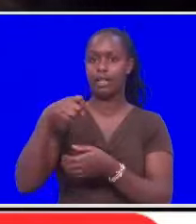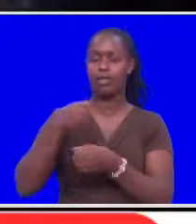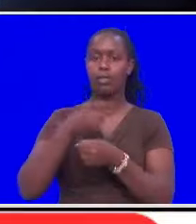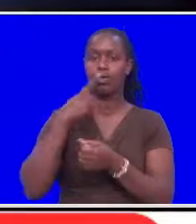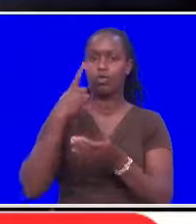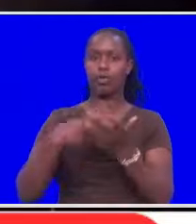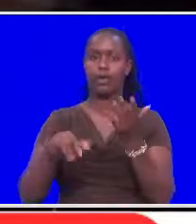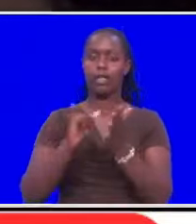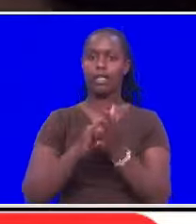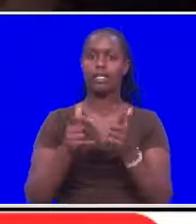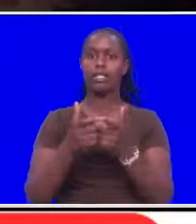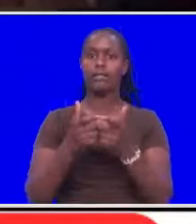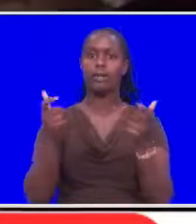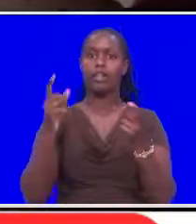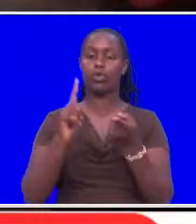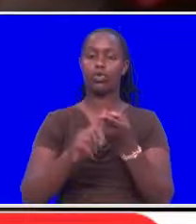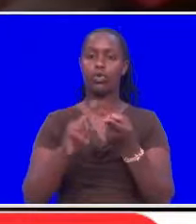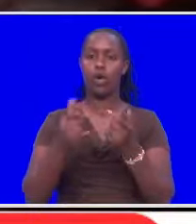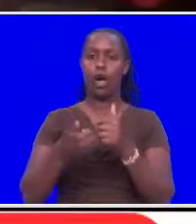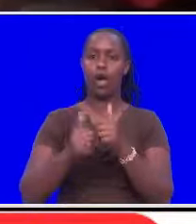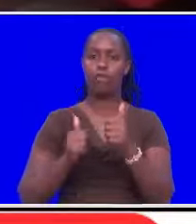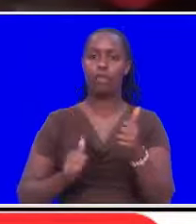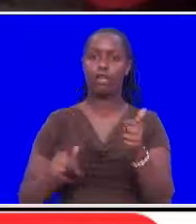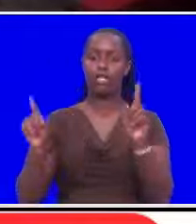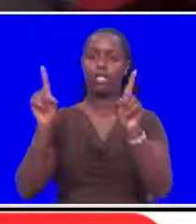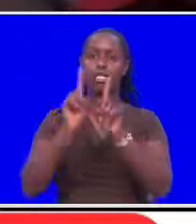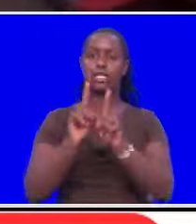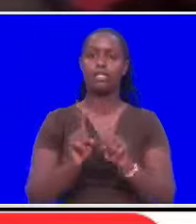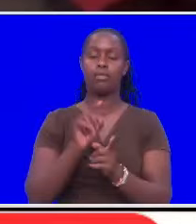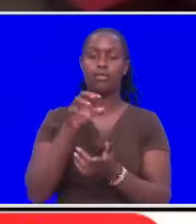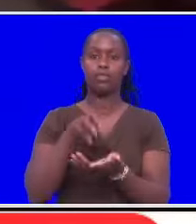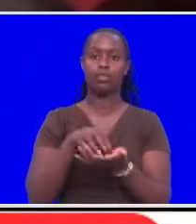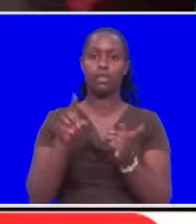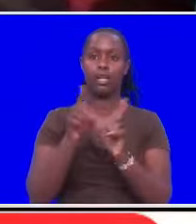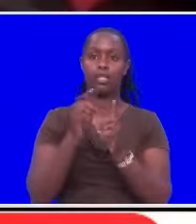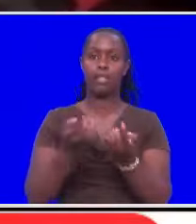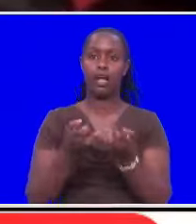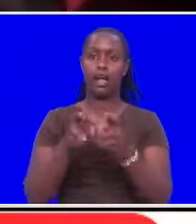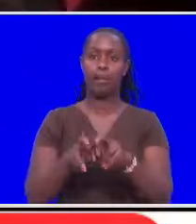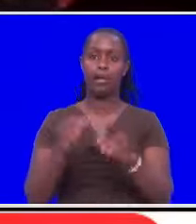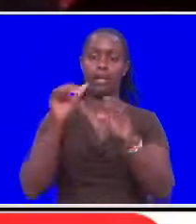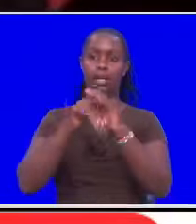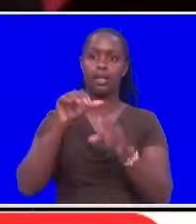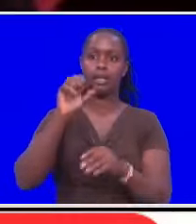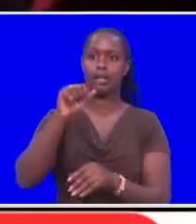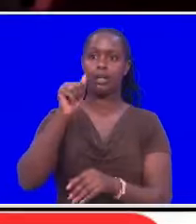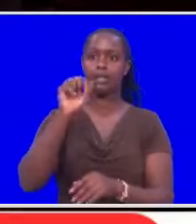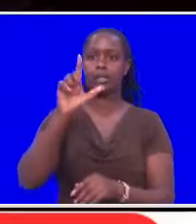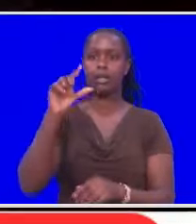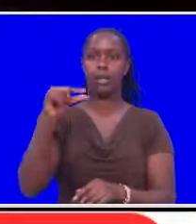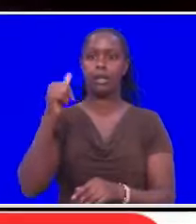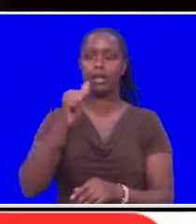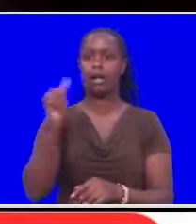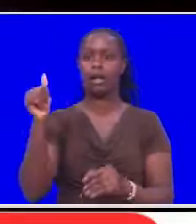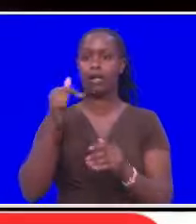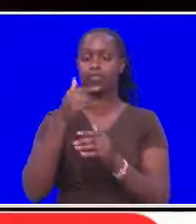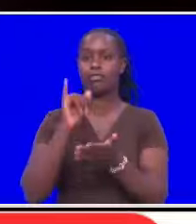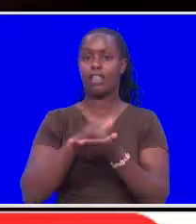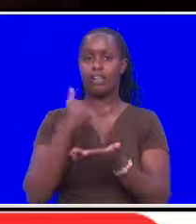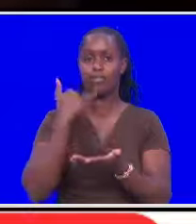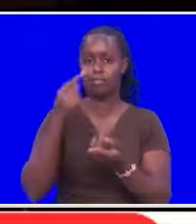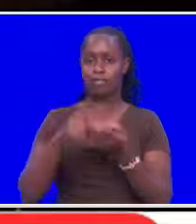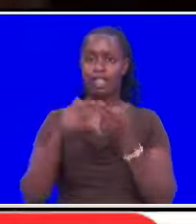is expanded to avert such crisis as it happened on the other side of Salga. That is it from me here in Naivasha. Stanley Nyeringita, I take it